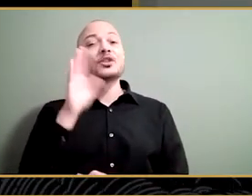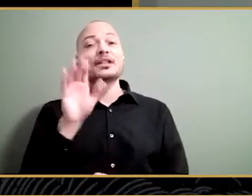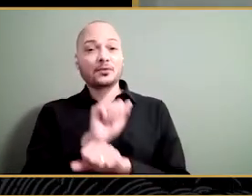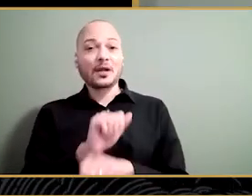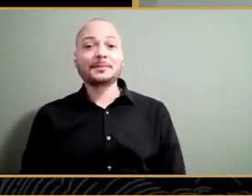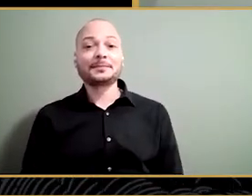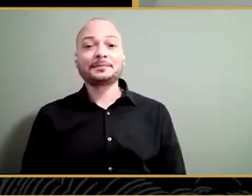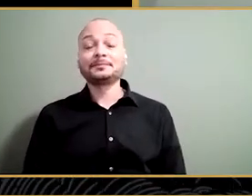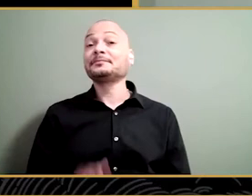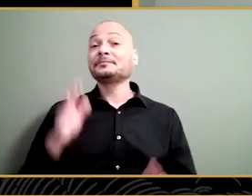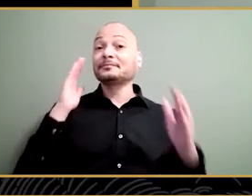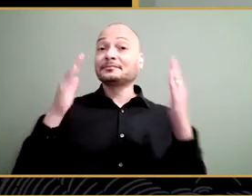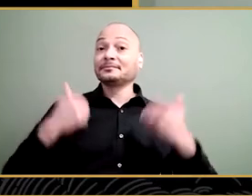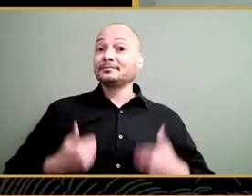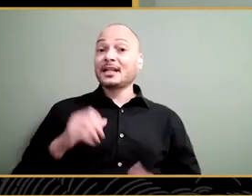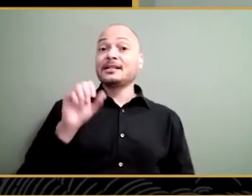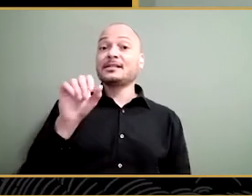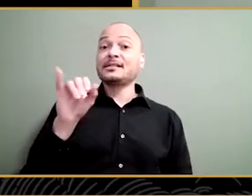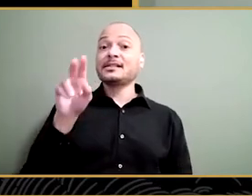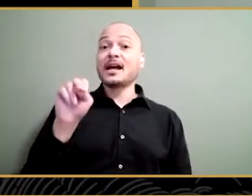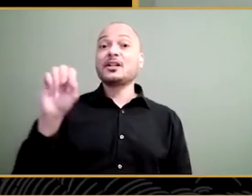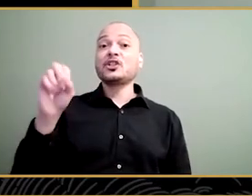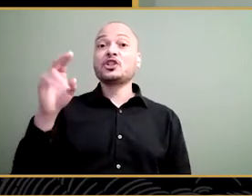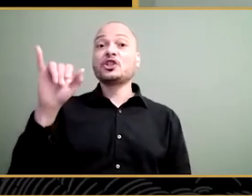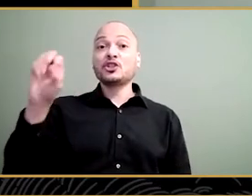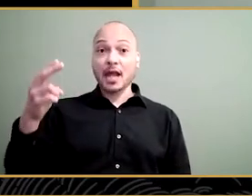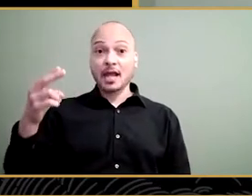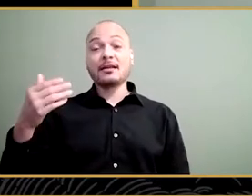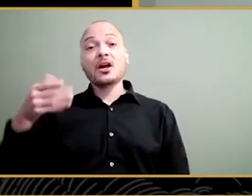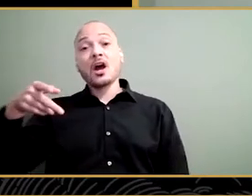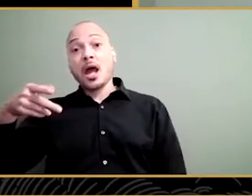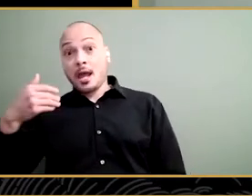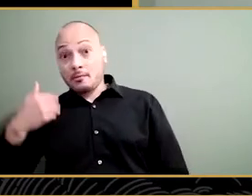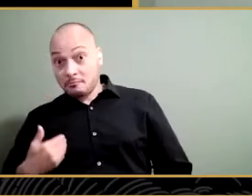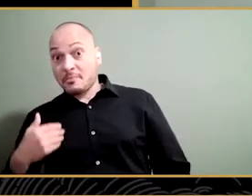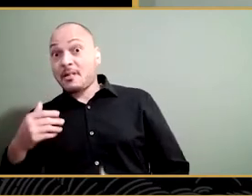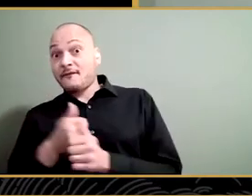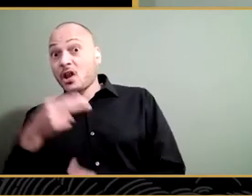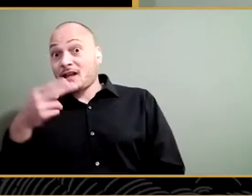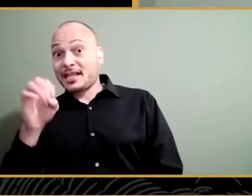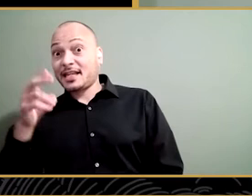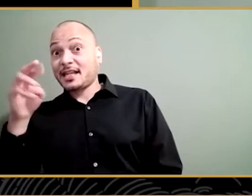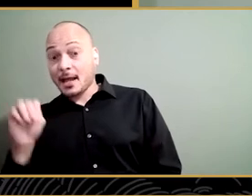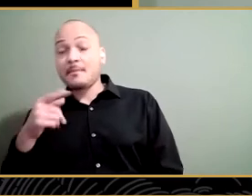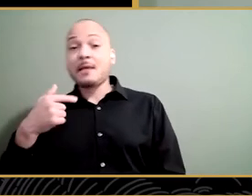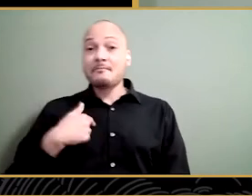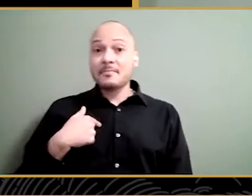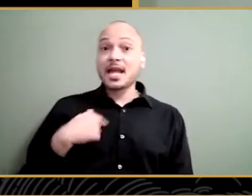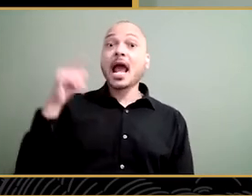Hi, my name is Simon Che. My pronouns are he, him. I am a Taiwanese American man, bald,